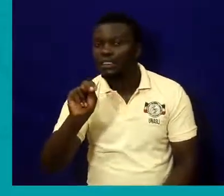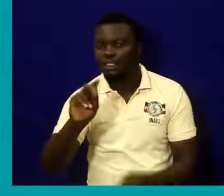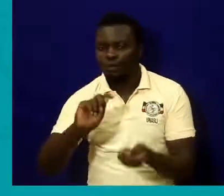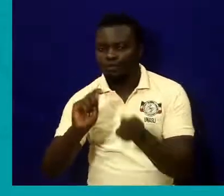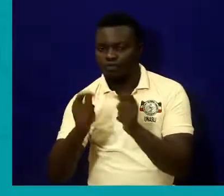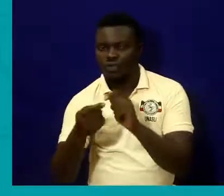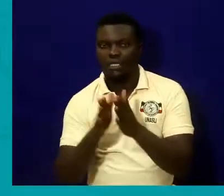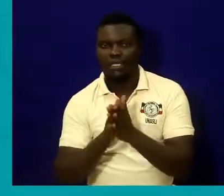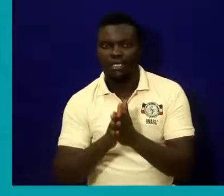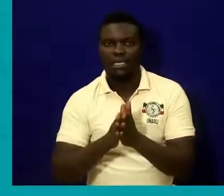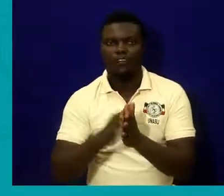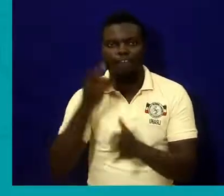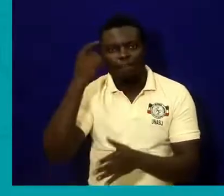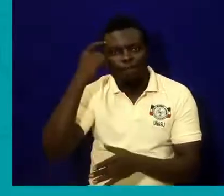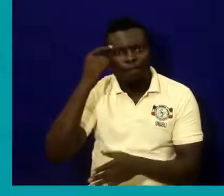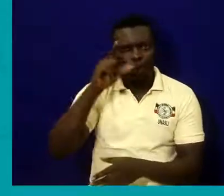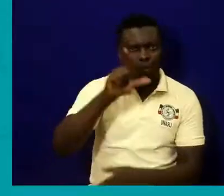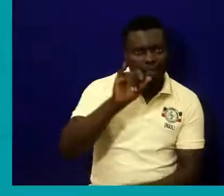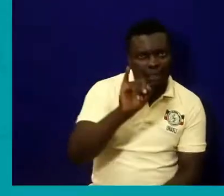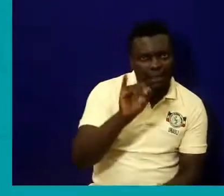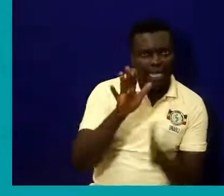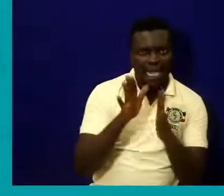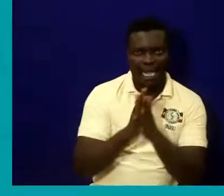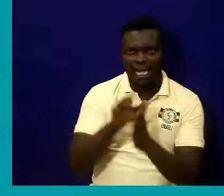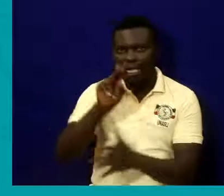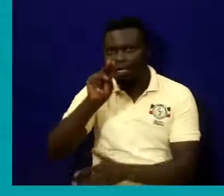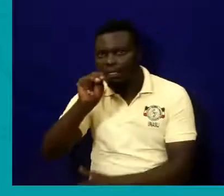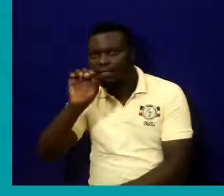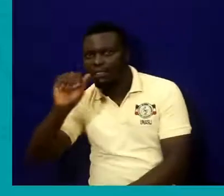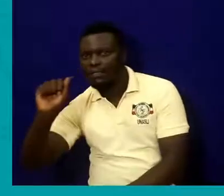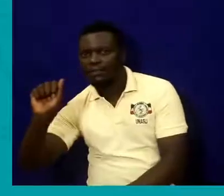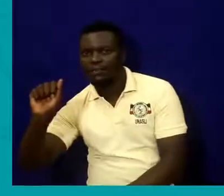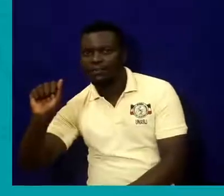lithium and sodium.